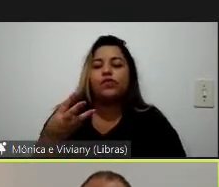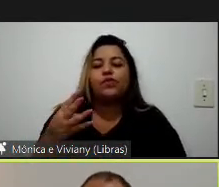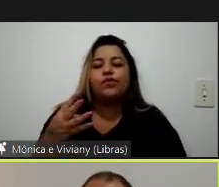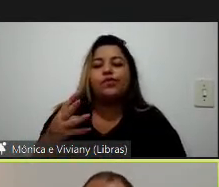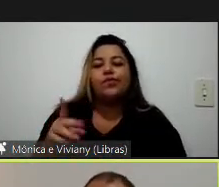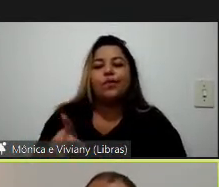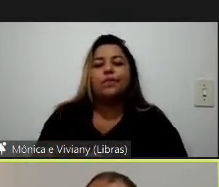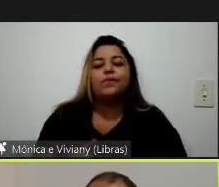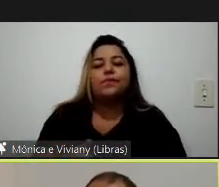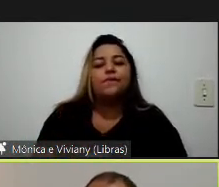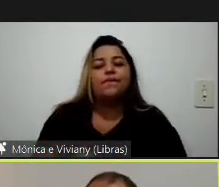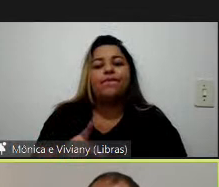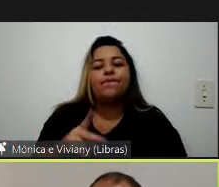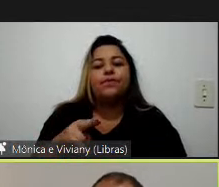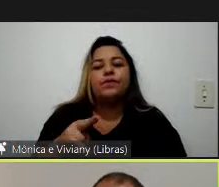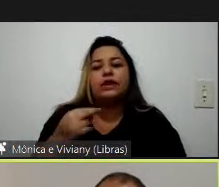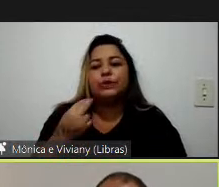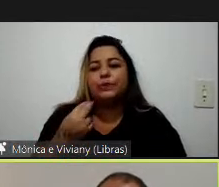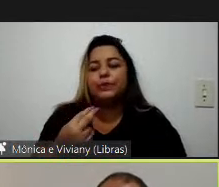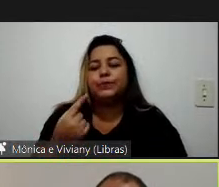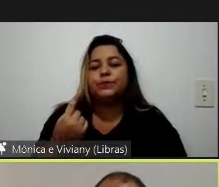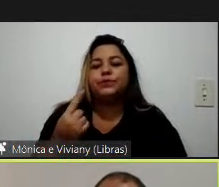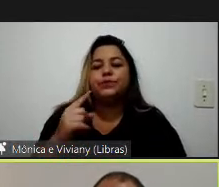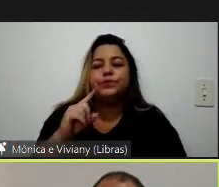very large number have overweight and obesity.